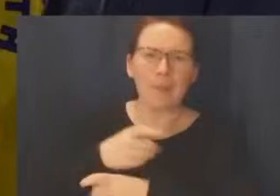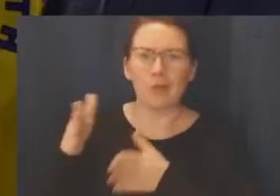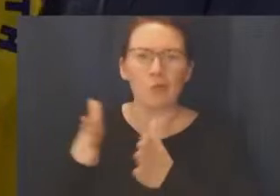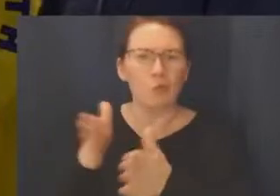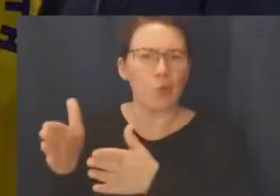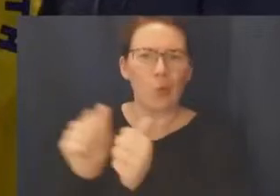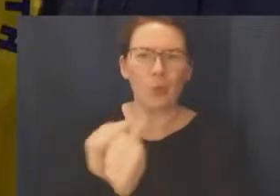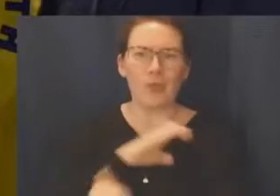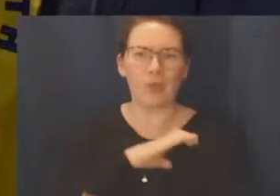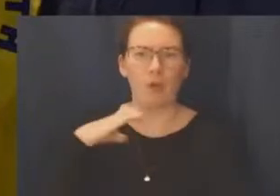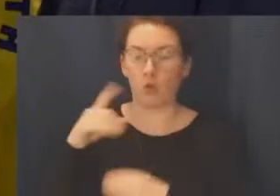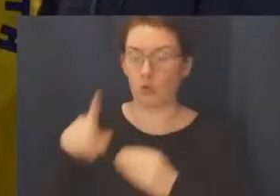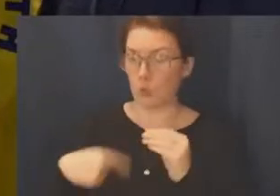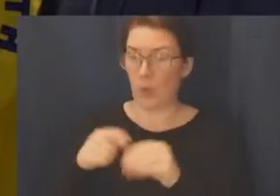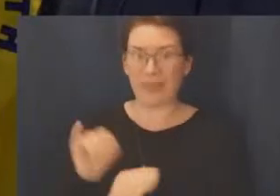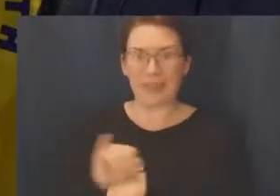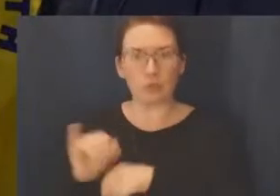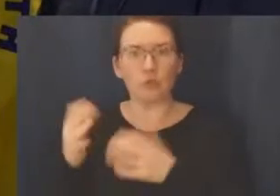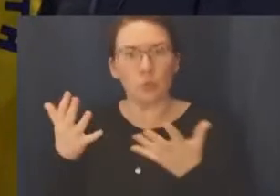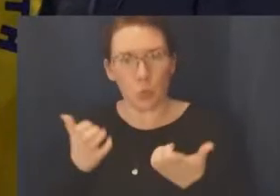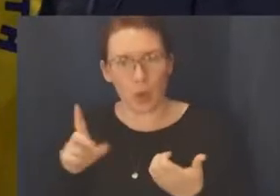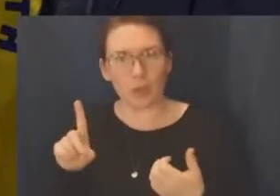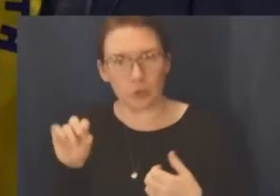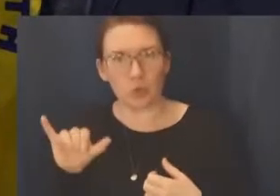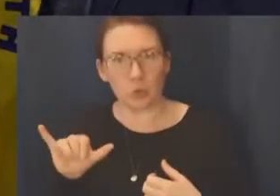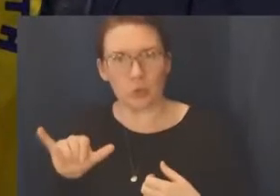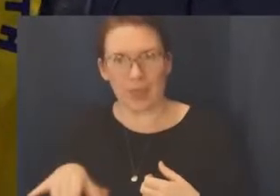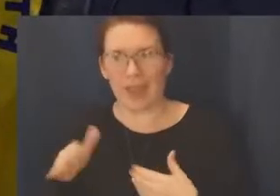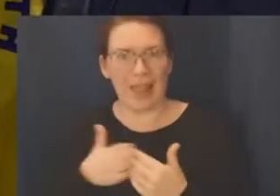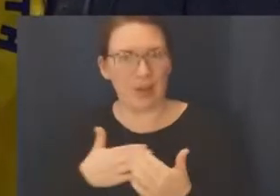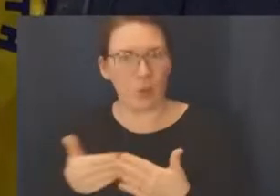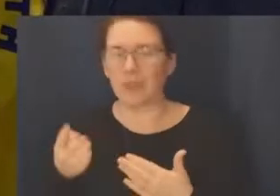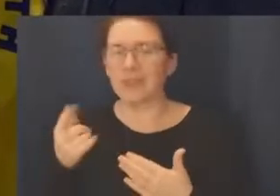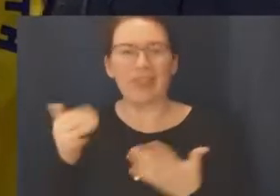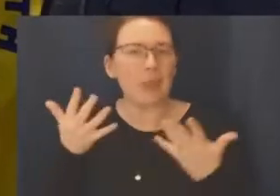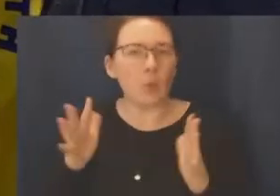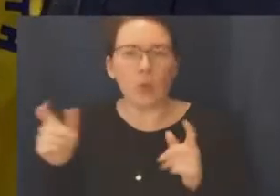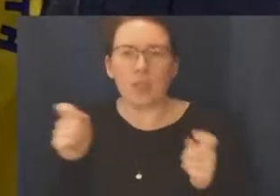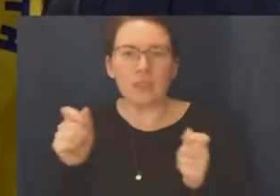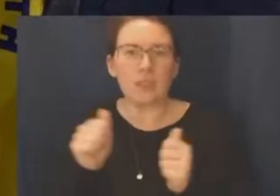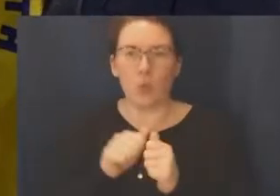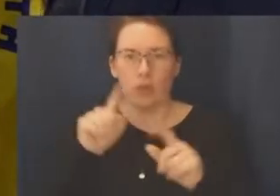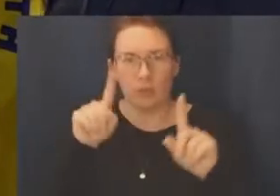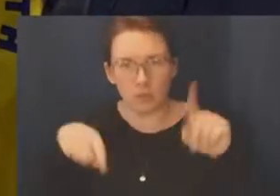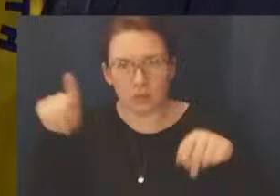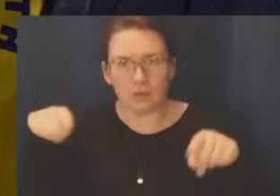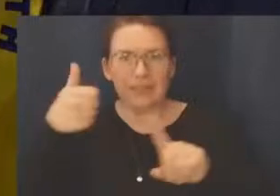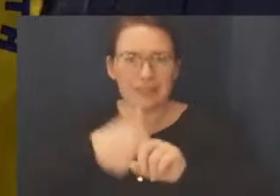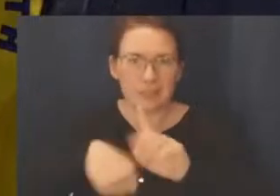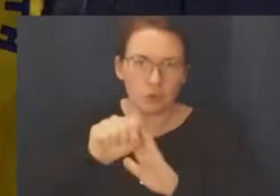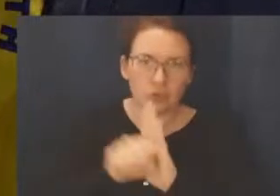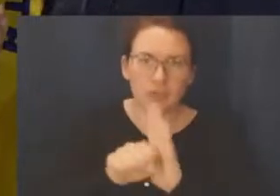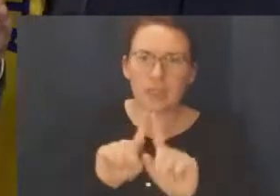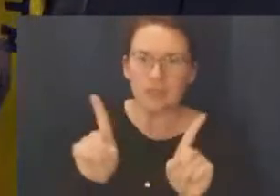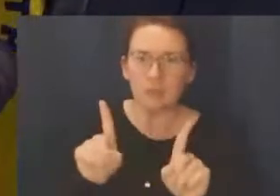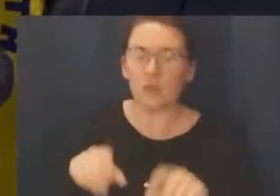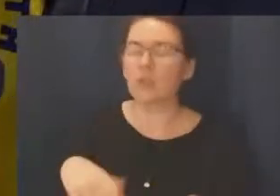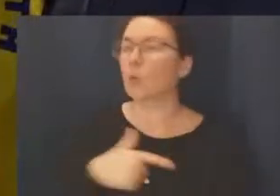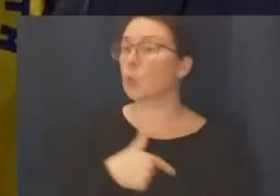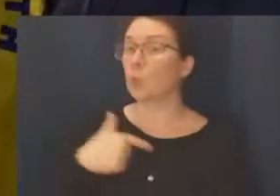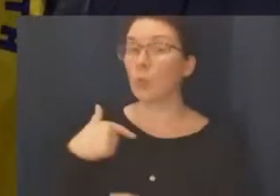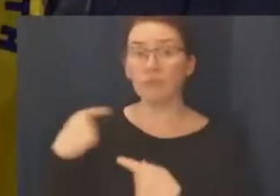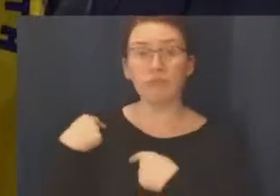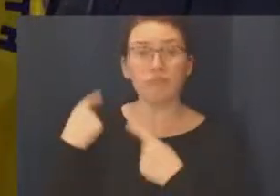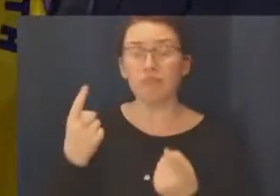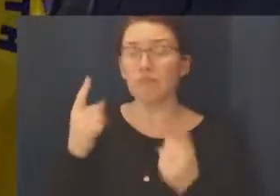with a patchwork of 30 different state plans. We've had wonderful meetings with the food industry. I've been amazed, and they are eager